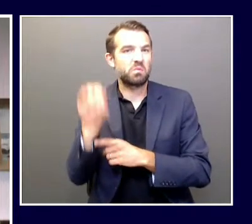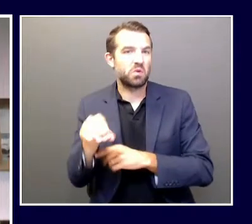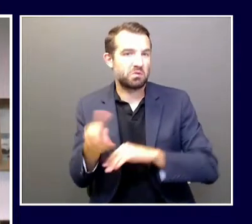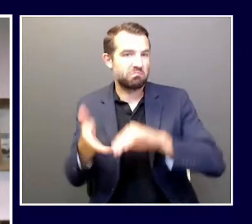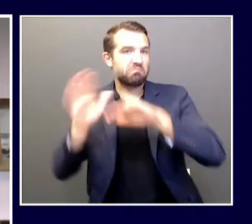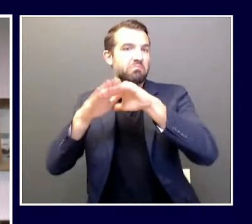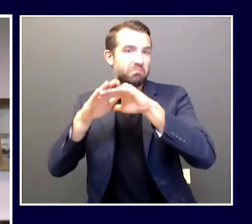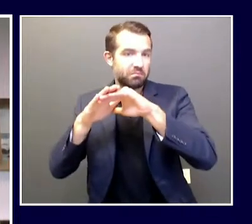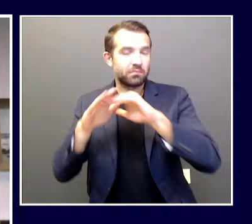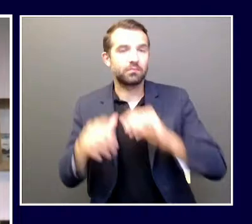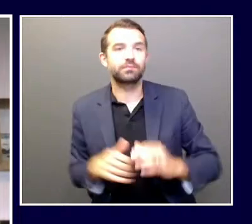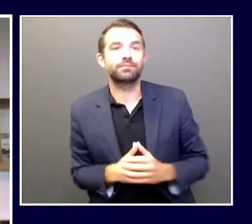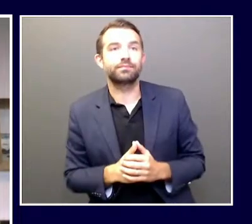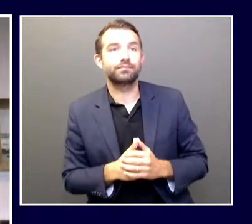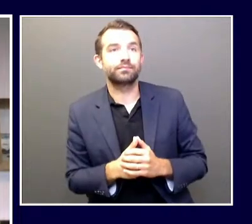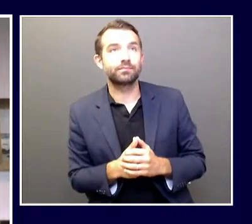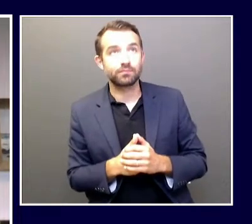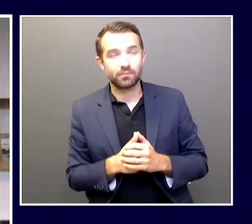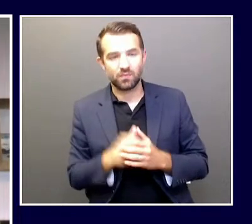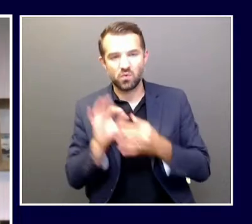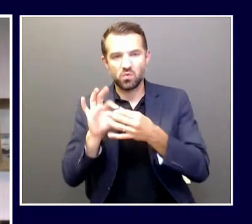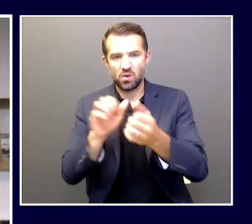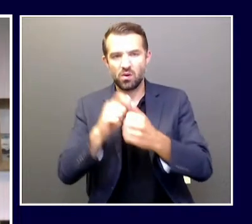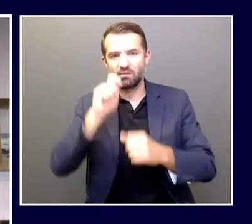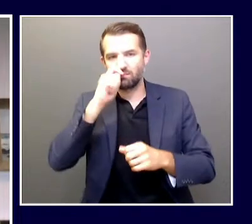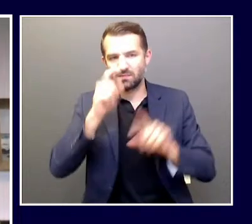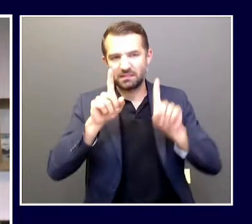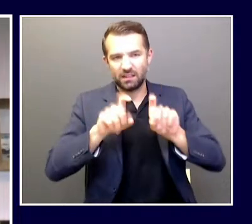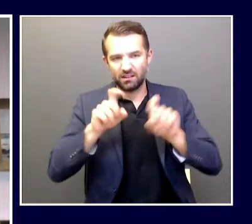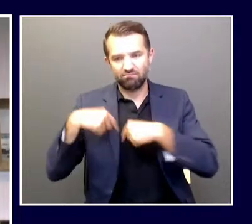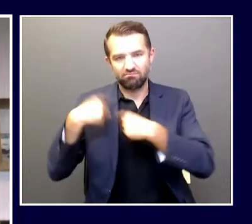Maine just in that same 2-week incubation period.